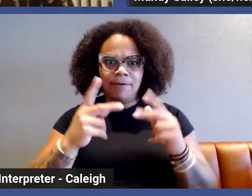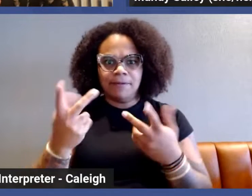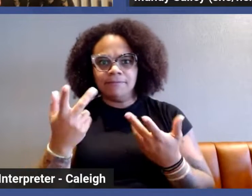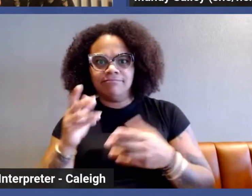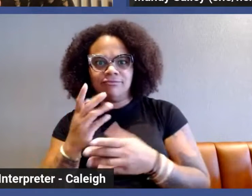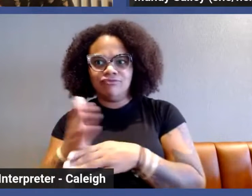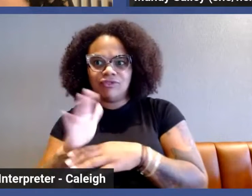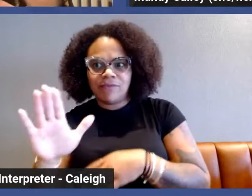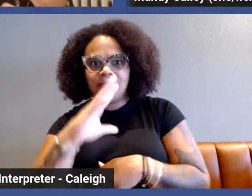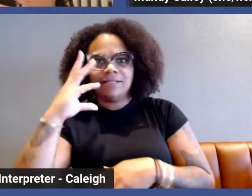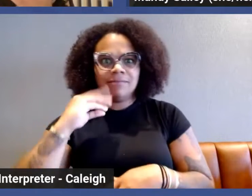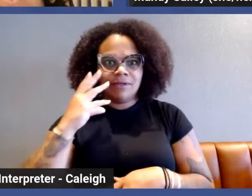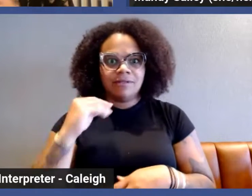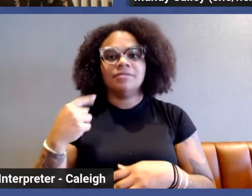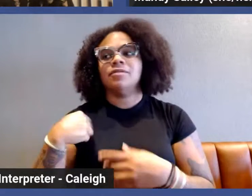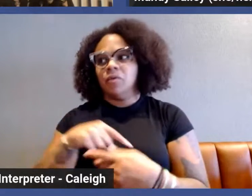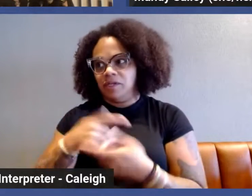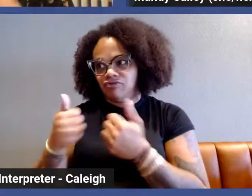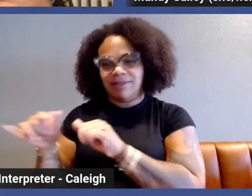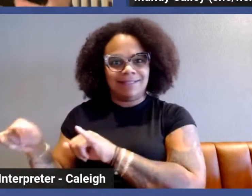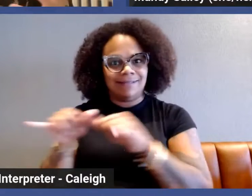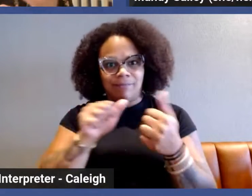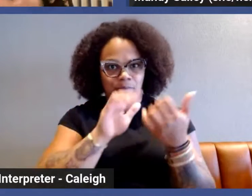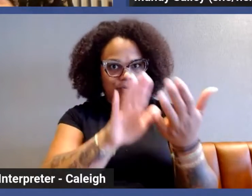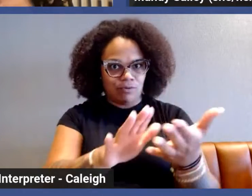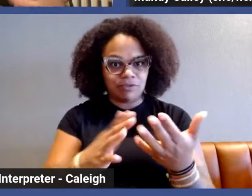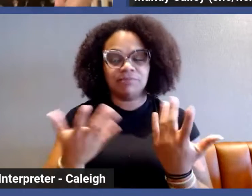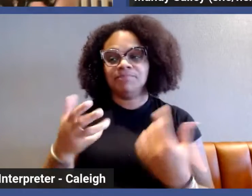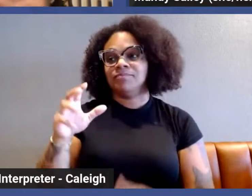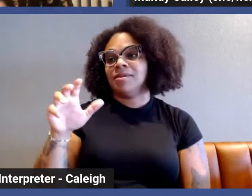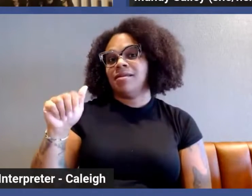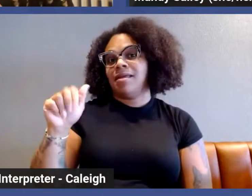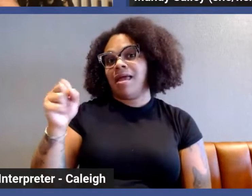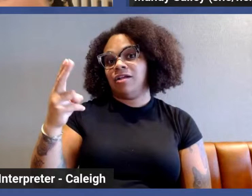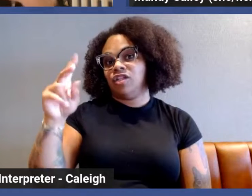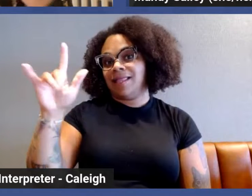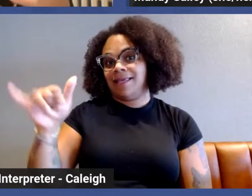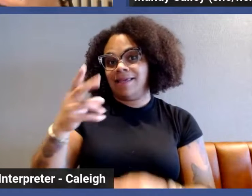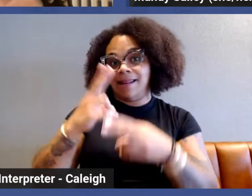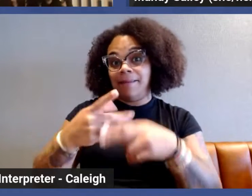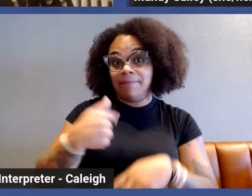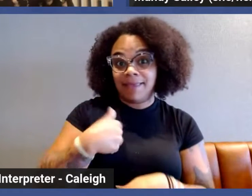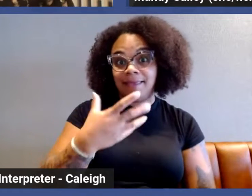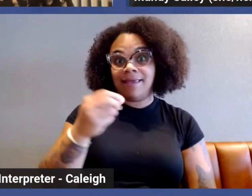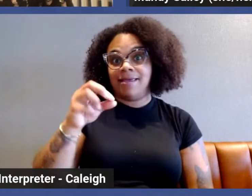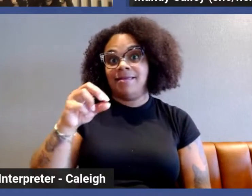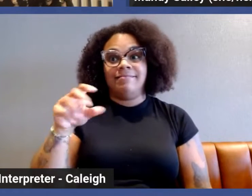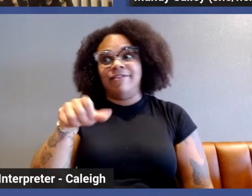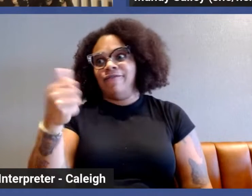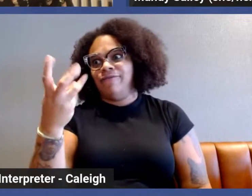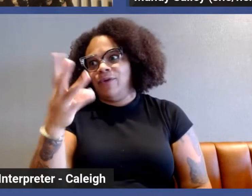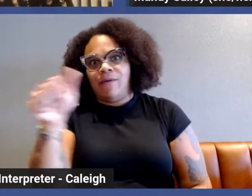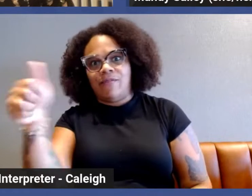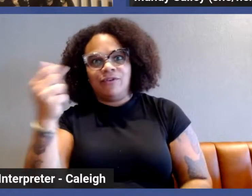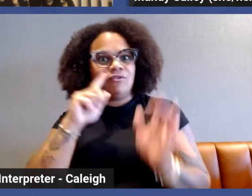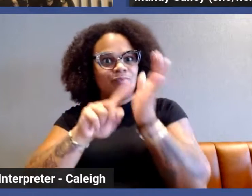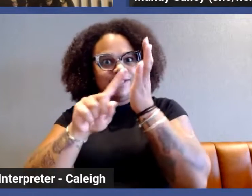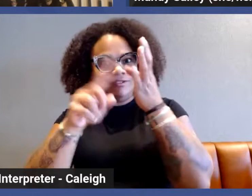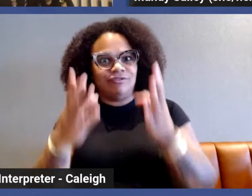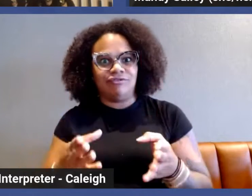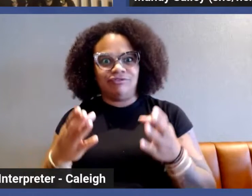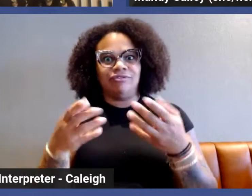So Ashley had reached out on Twitter and just named me and a few other researchers, like, hey, does anyone have any time to look into